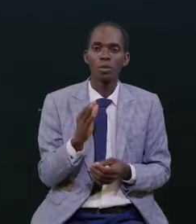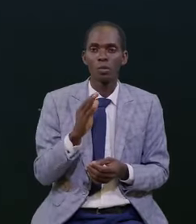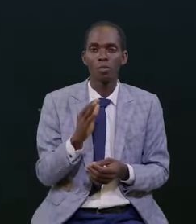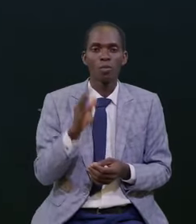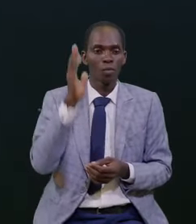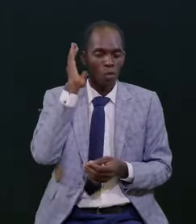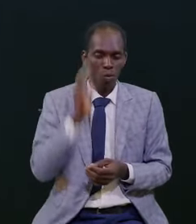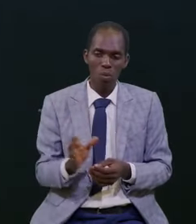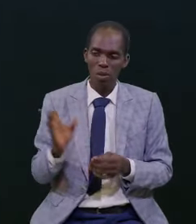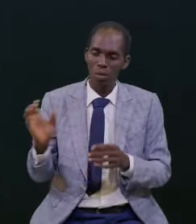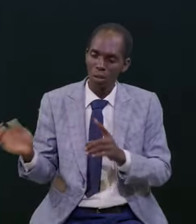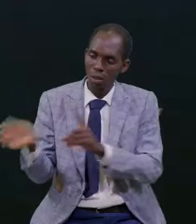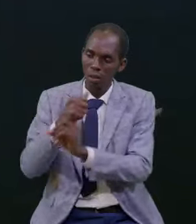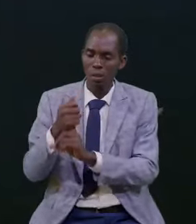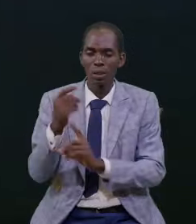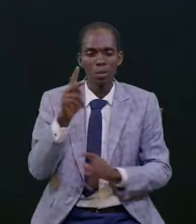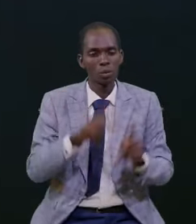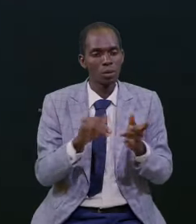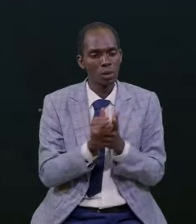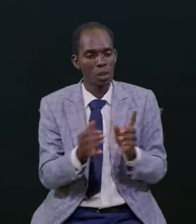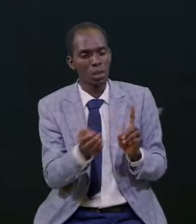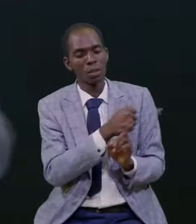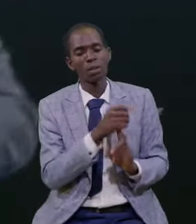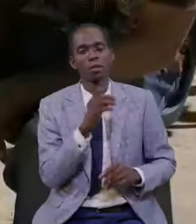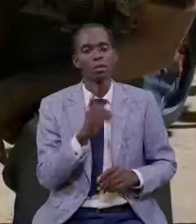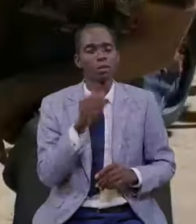catchers. You didn't hear that one.